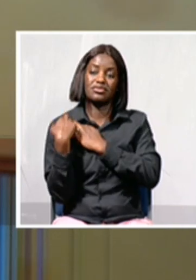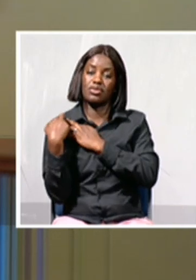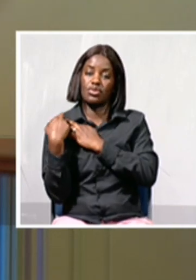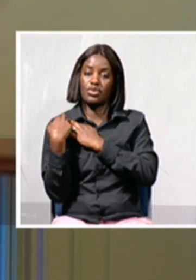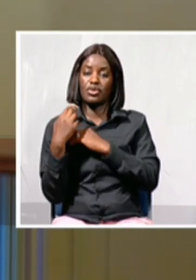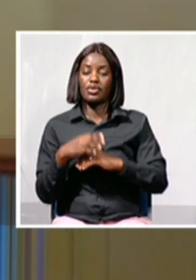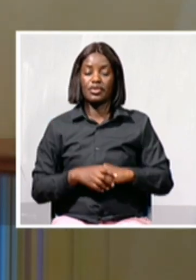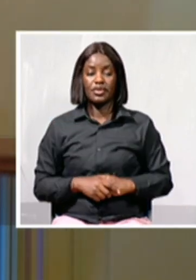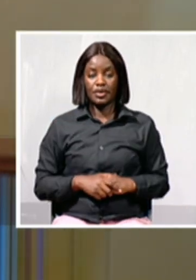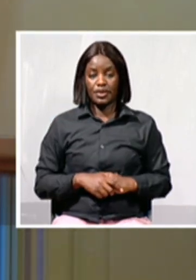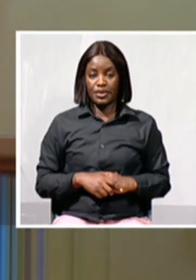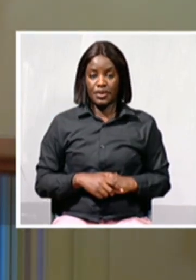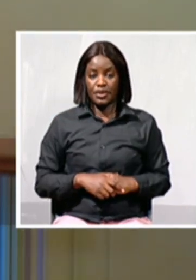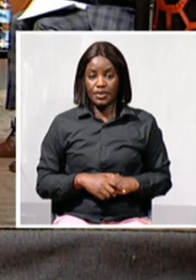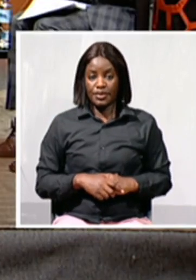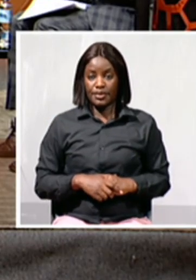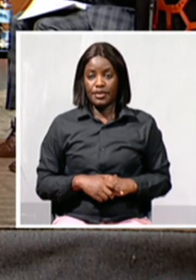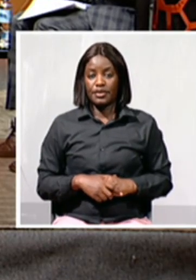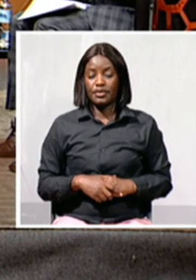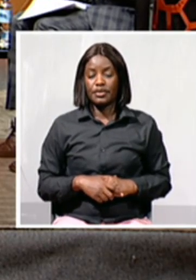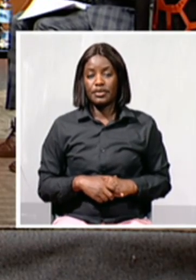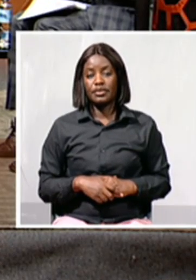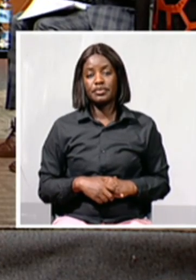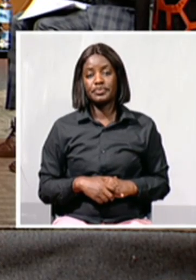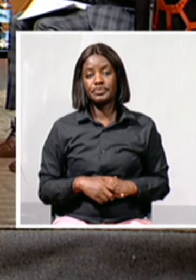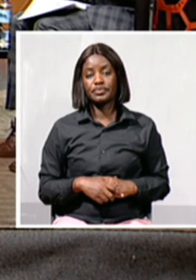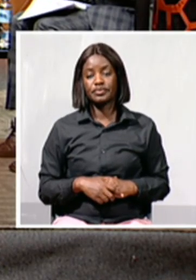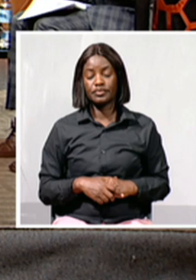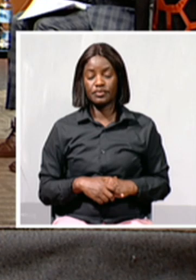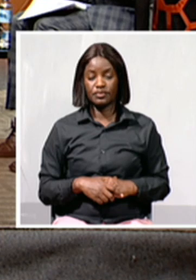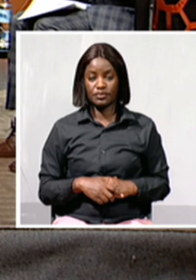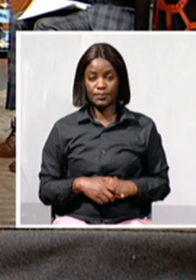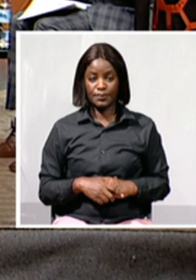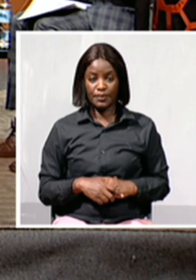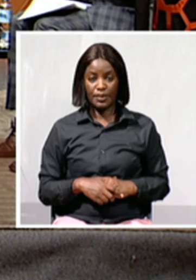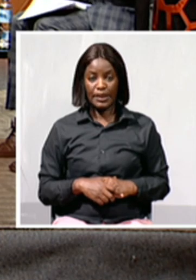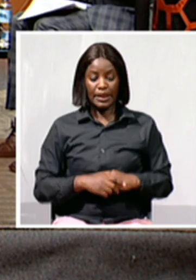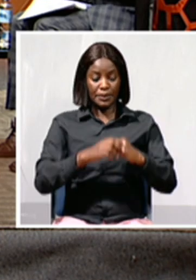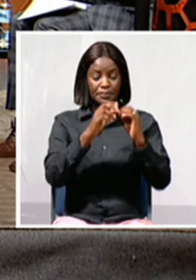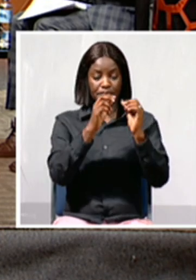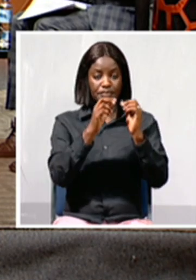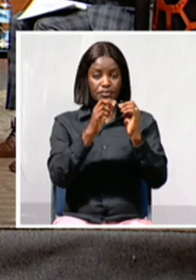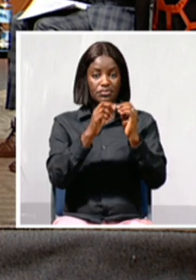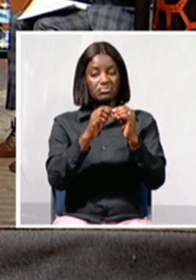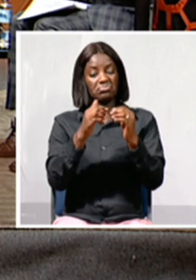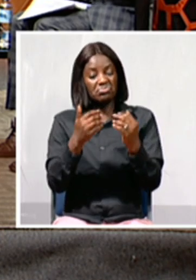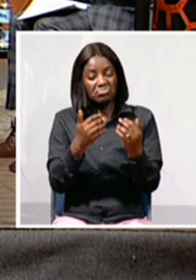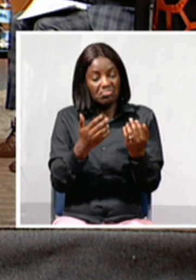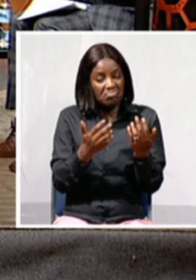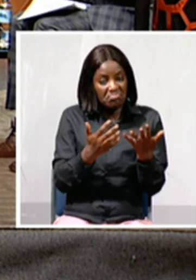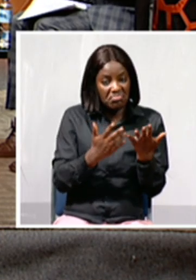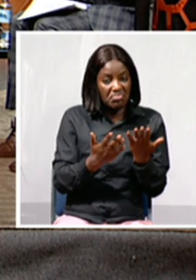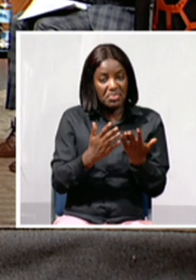voter apathy, Doctor. It's something that is difficult to grasp, why someone would, despite their attitude, go